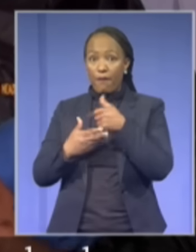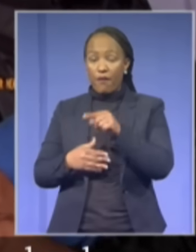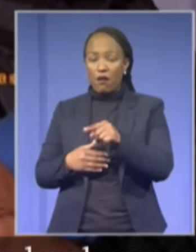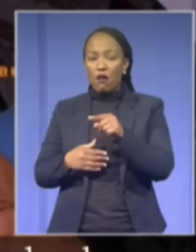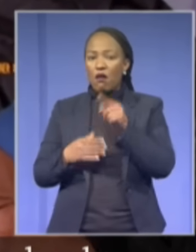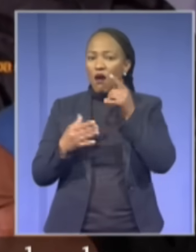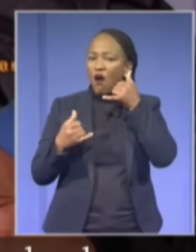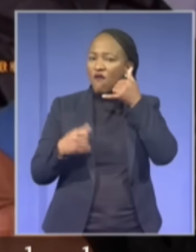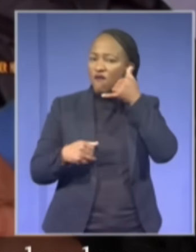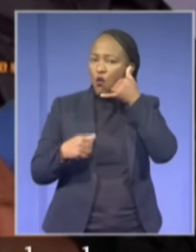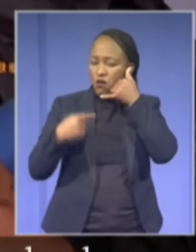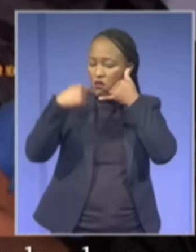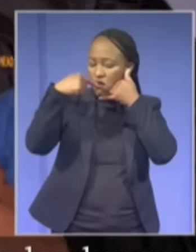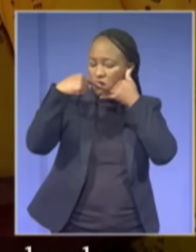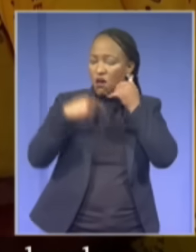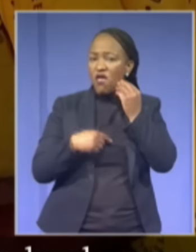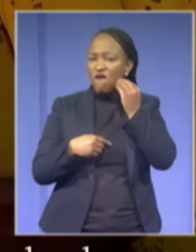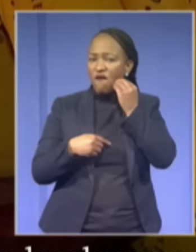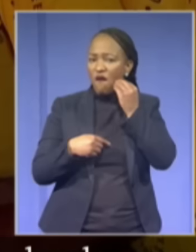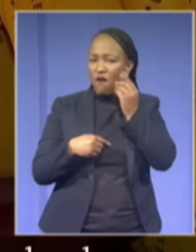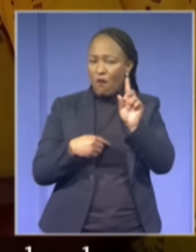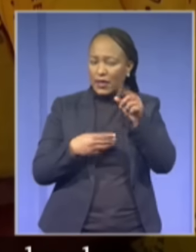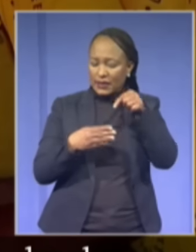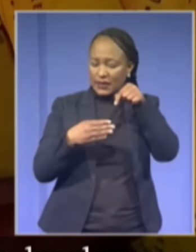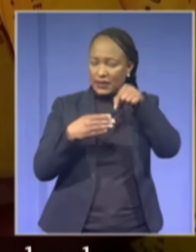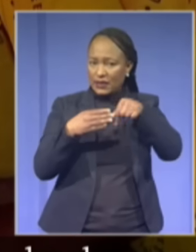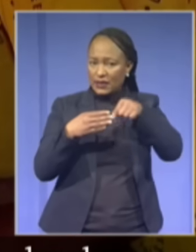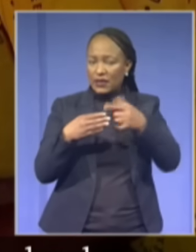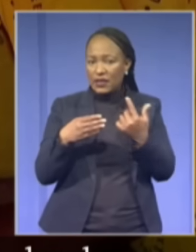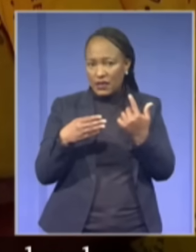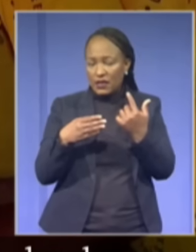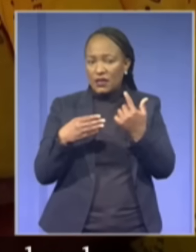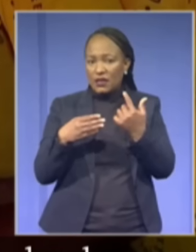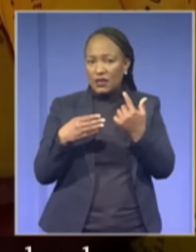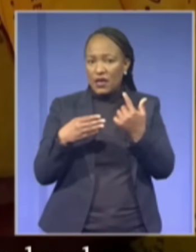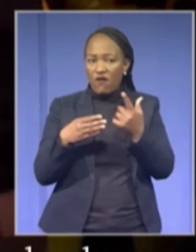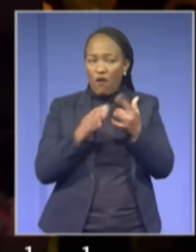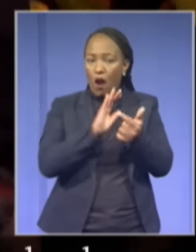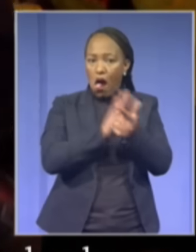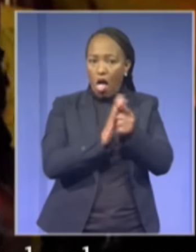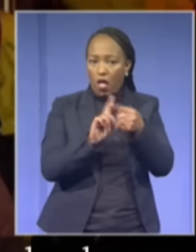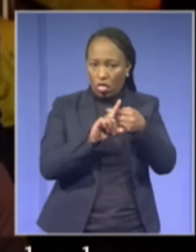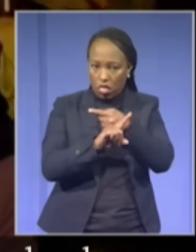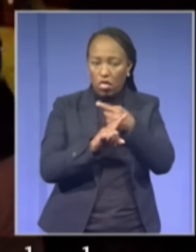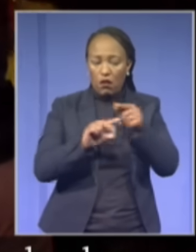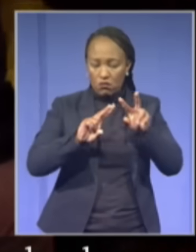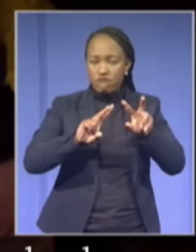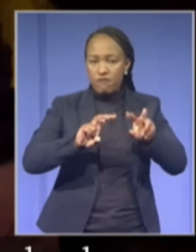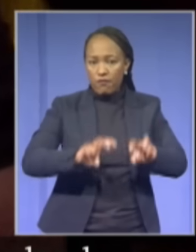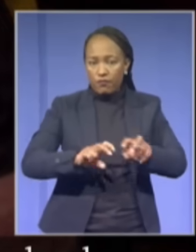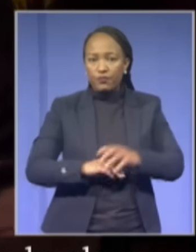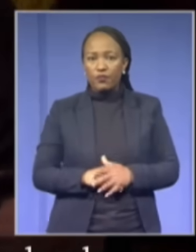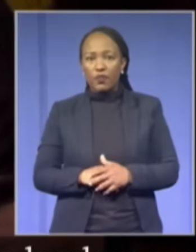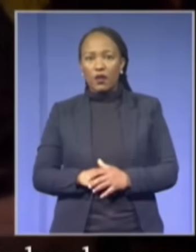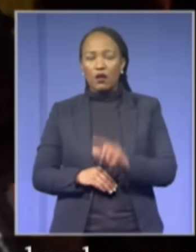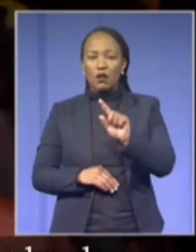ga sellathekeng se ke tše di feng tše e leng gore di tsamaišana le go oba melato. Thobagale o re ga a lešudiwela